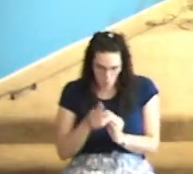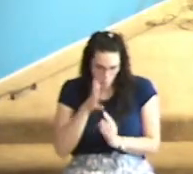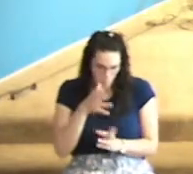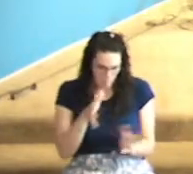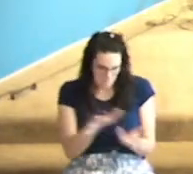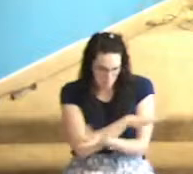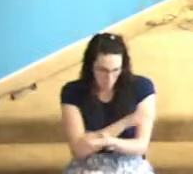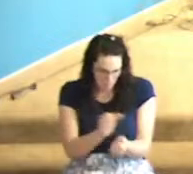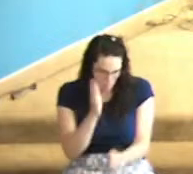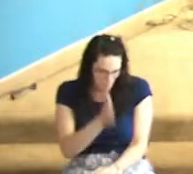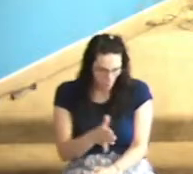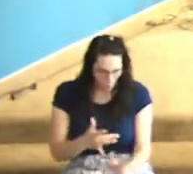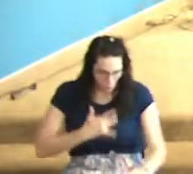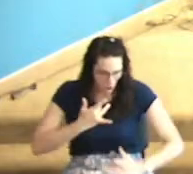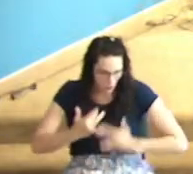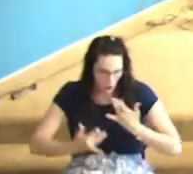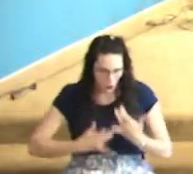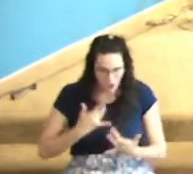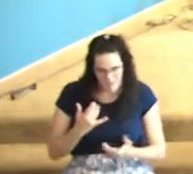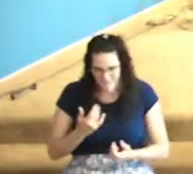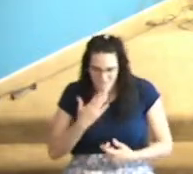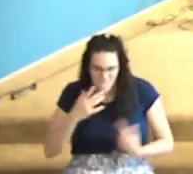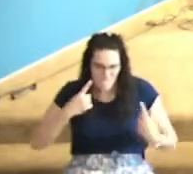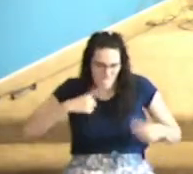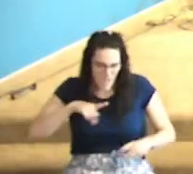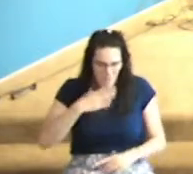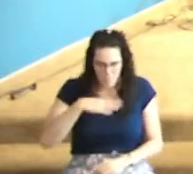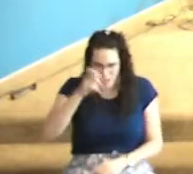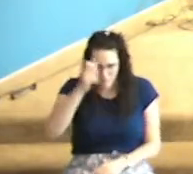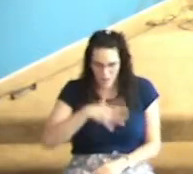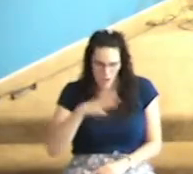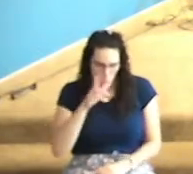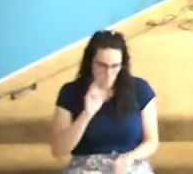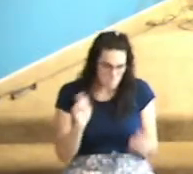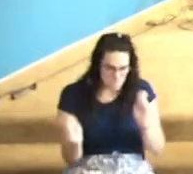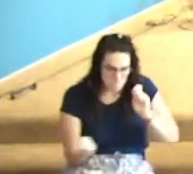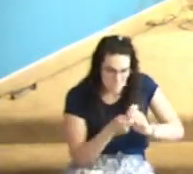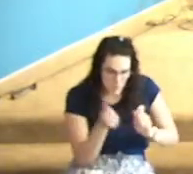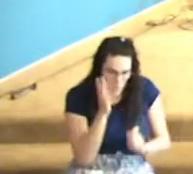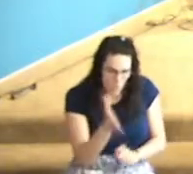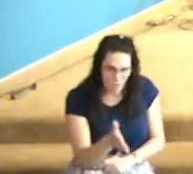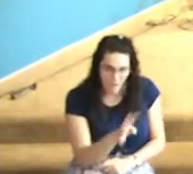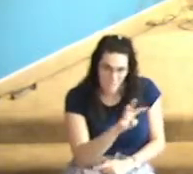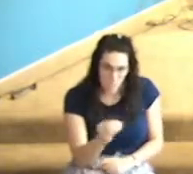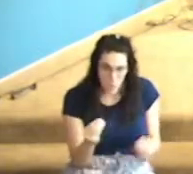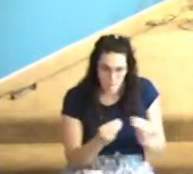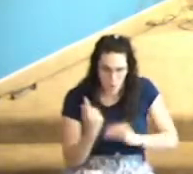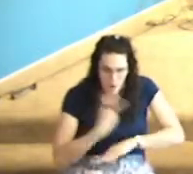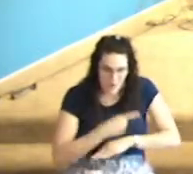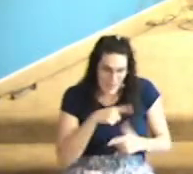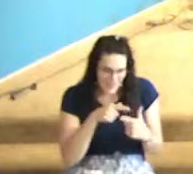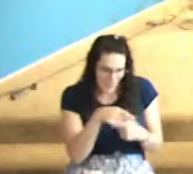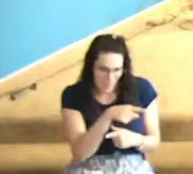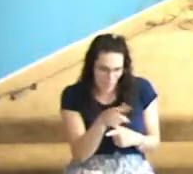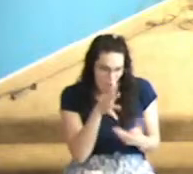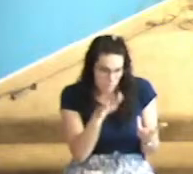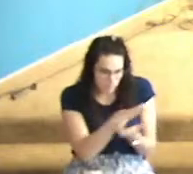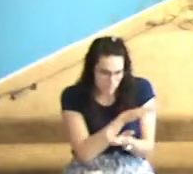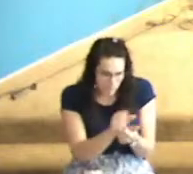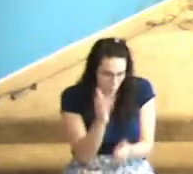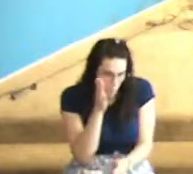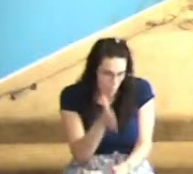excited. Finally, these bad guys are going to get what's coming to them. 40 more days, and Nineveh is going to be